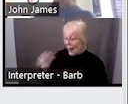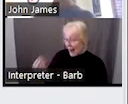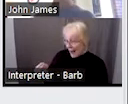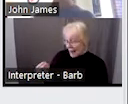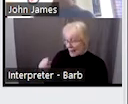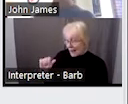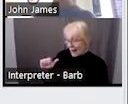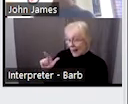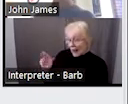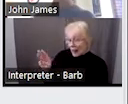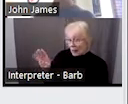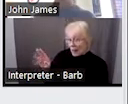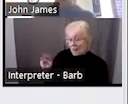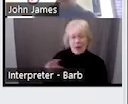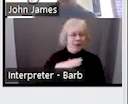No, not yet.